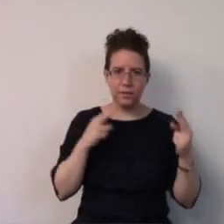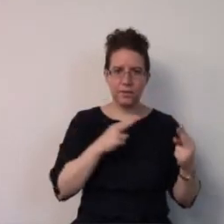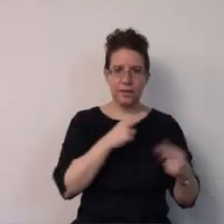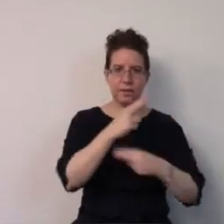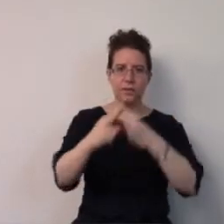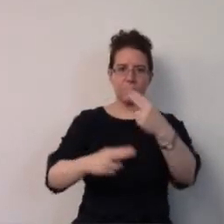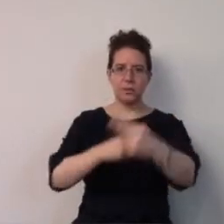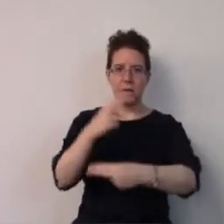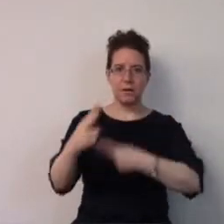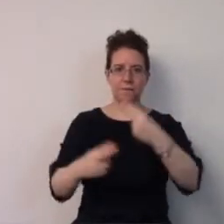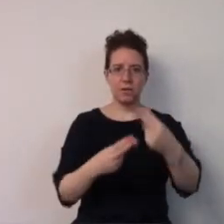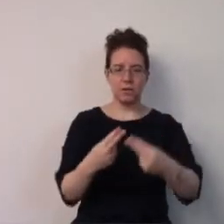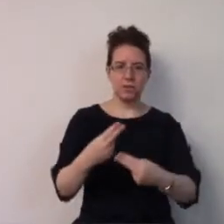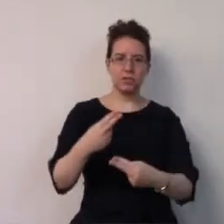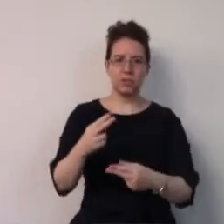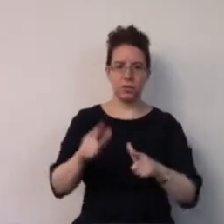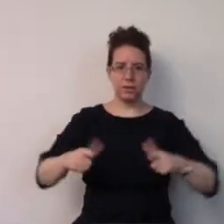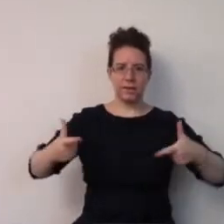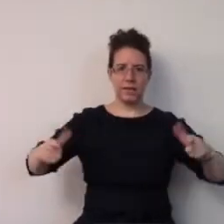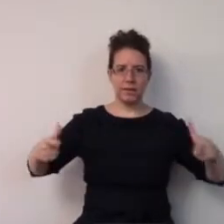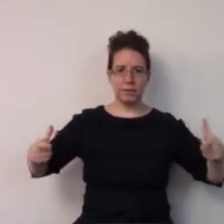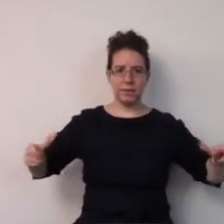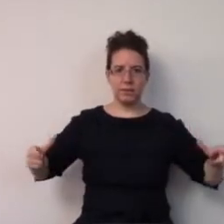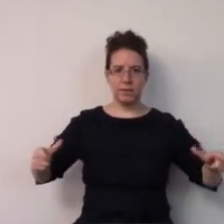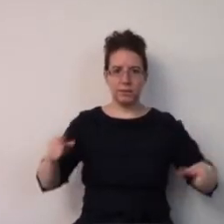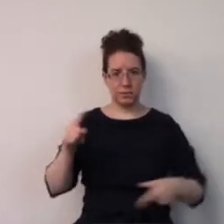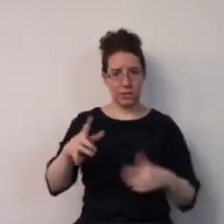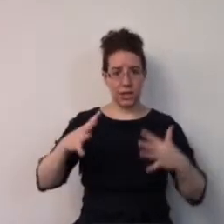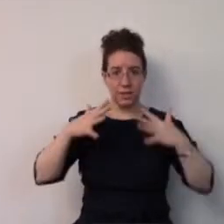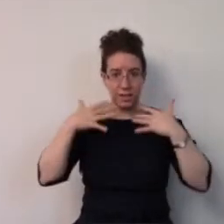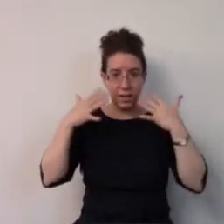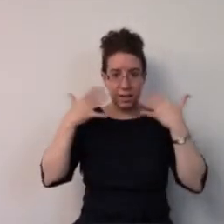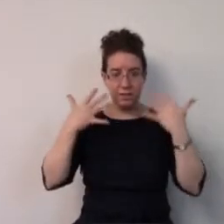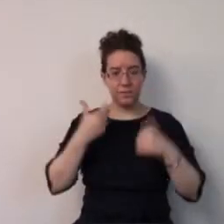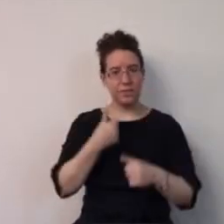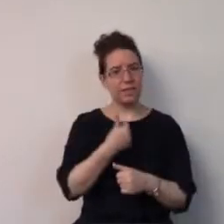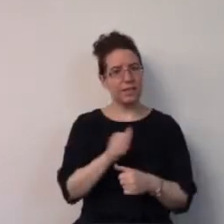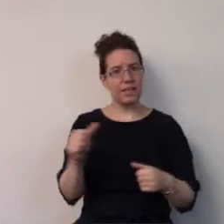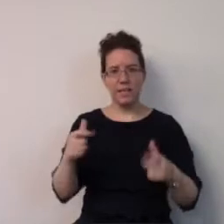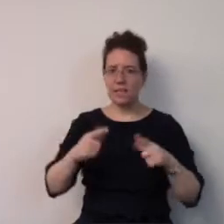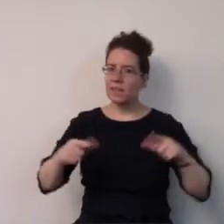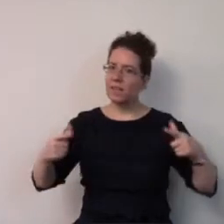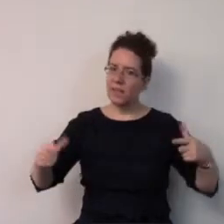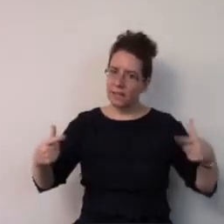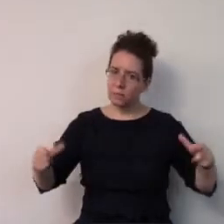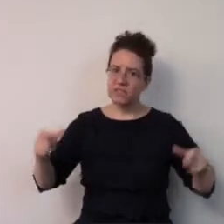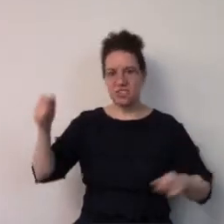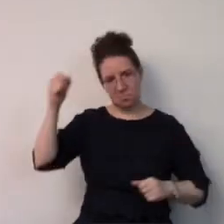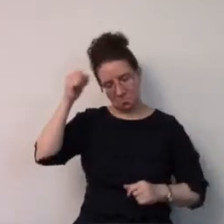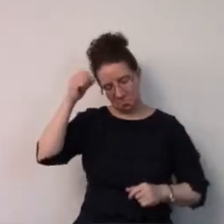considered, it will be understood. That's good. So keep laughing.